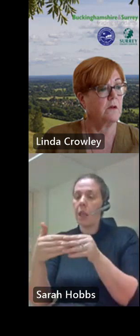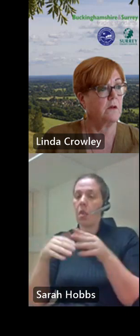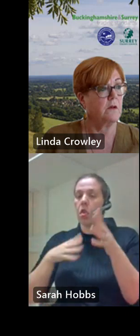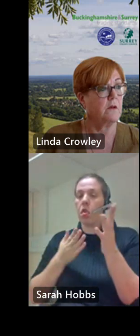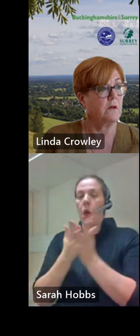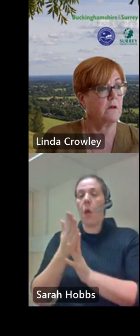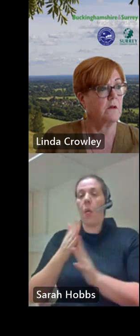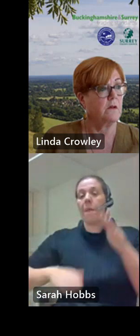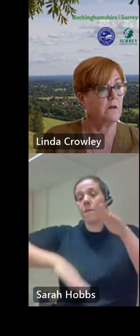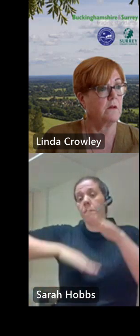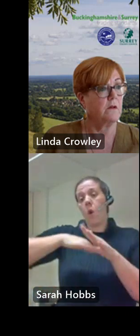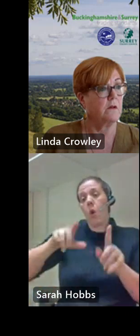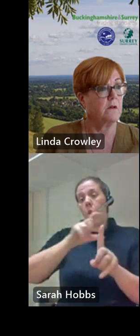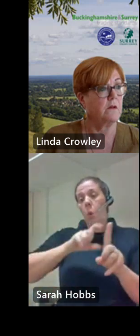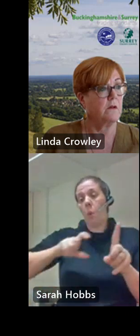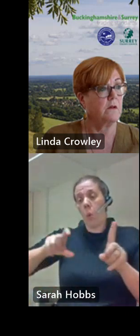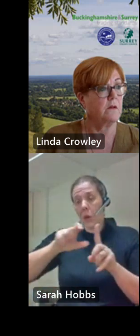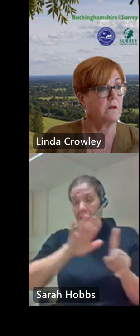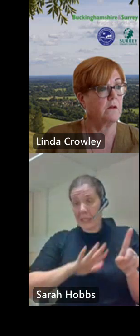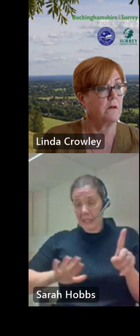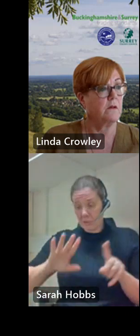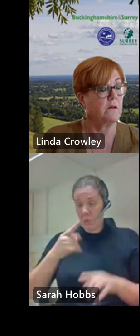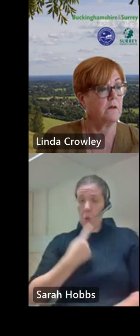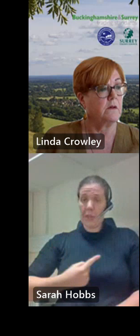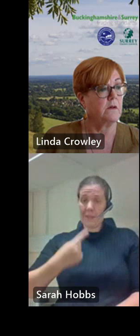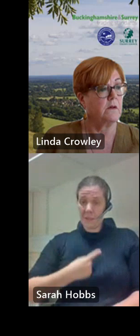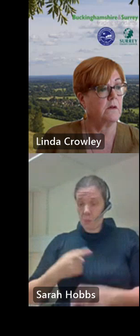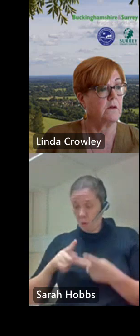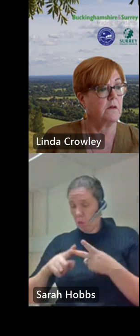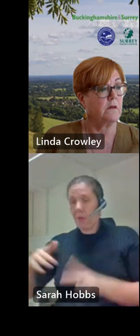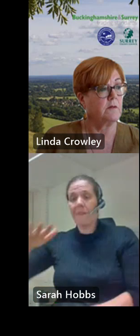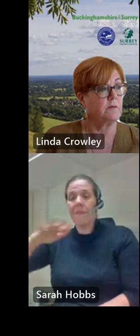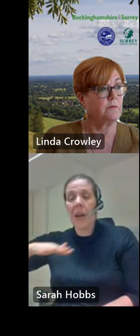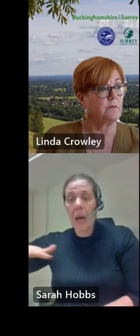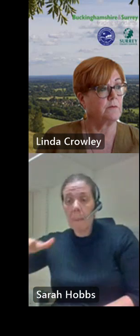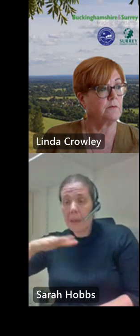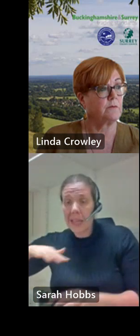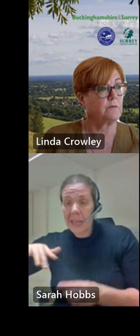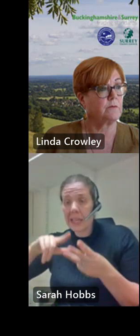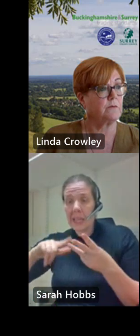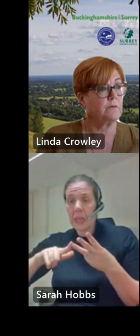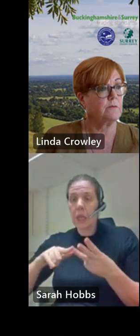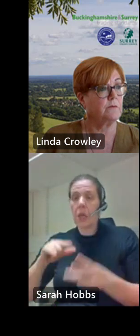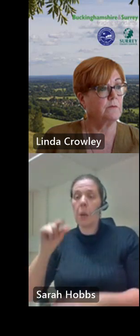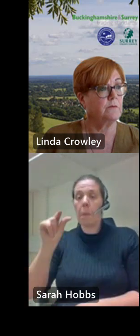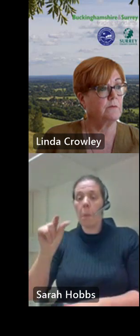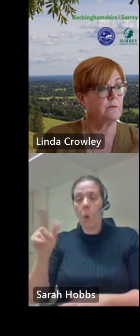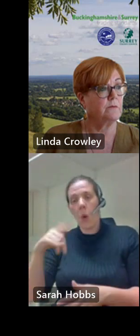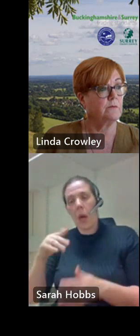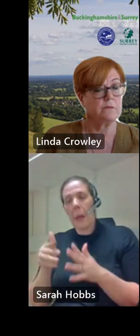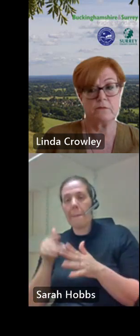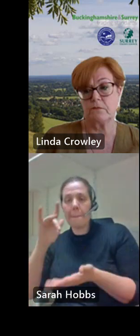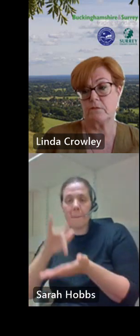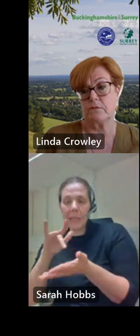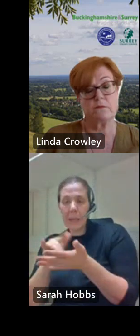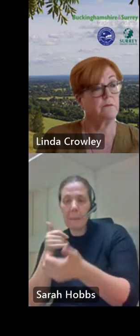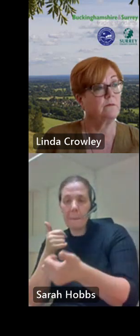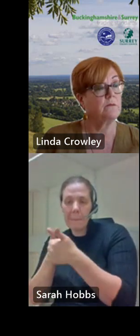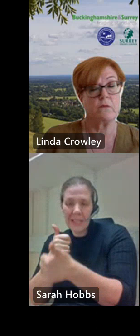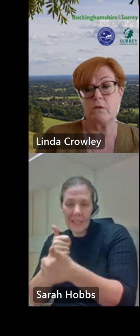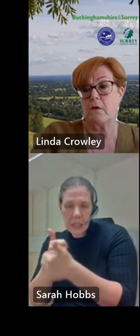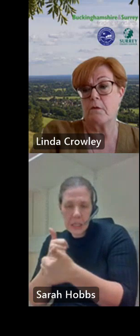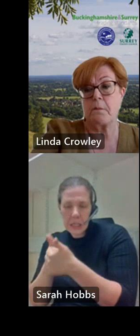of communities. We're talking now as us as individuals and families, micro and small medium enterprises, in other words,